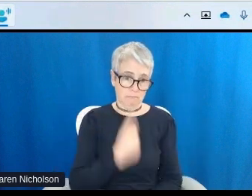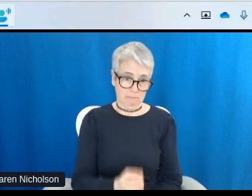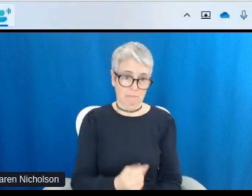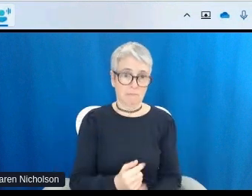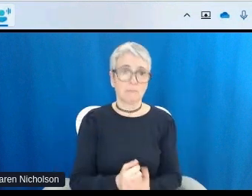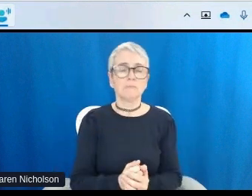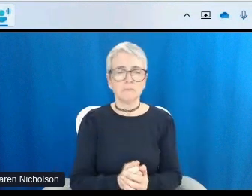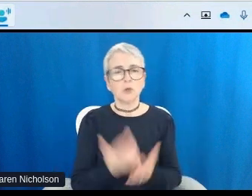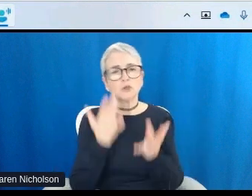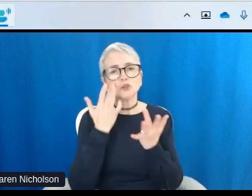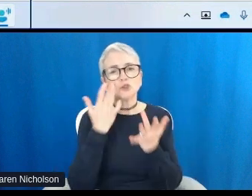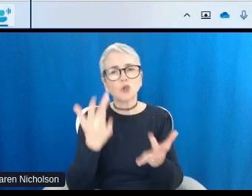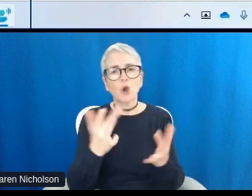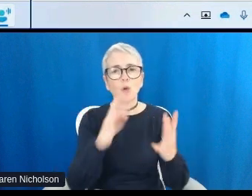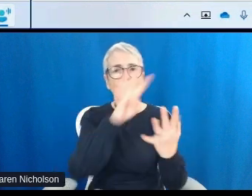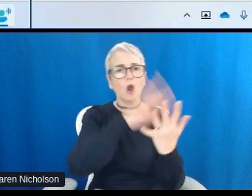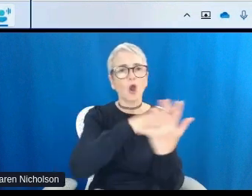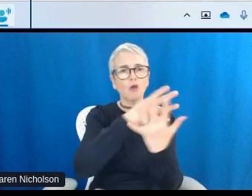Show grid.